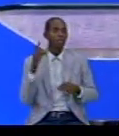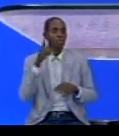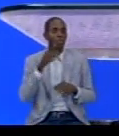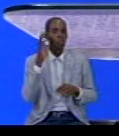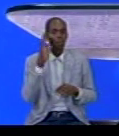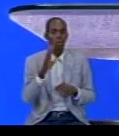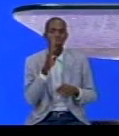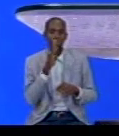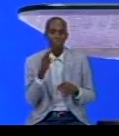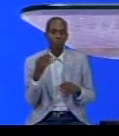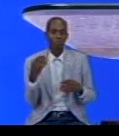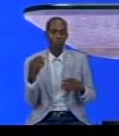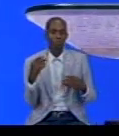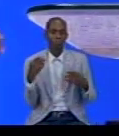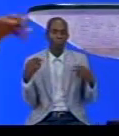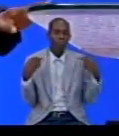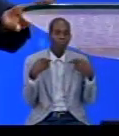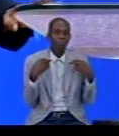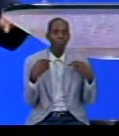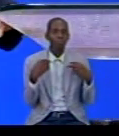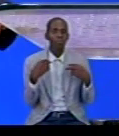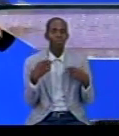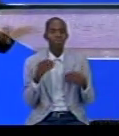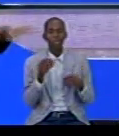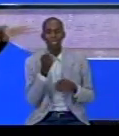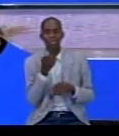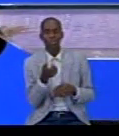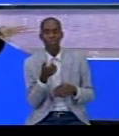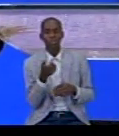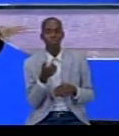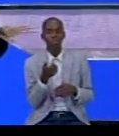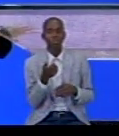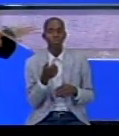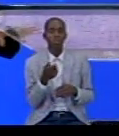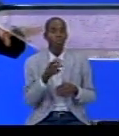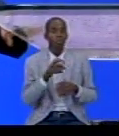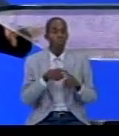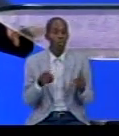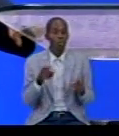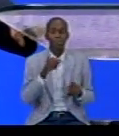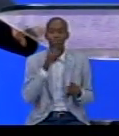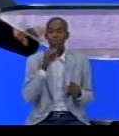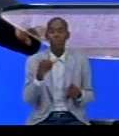a little, but not Daniel. No doubtful